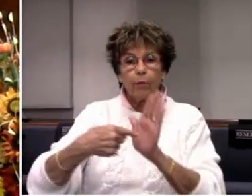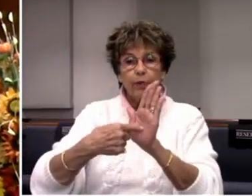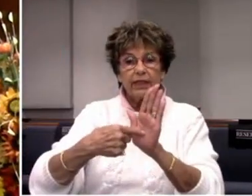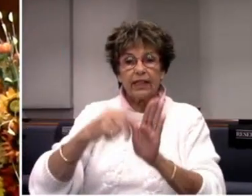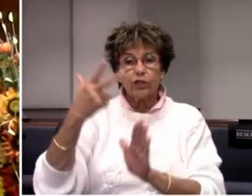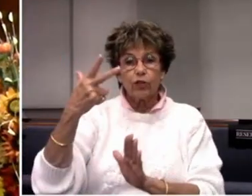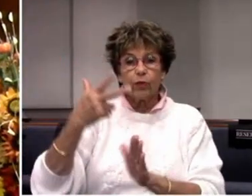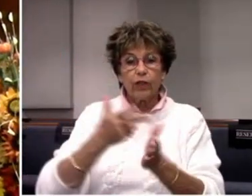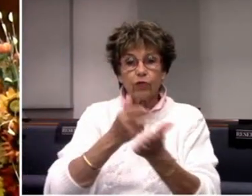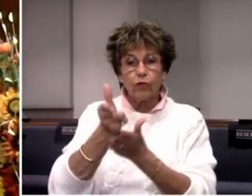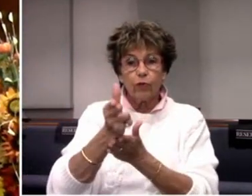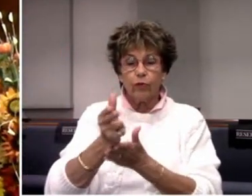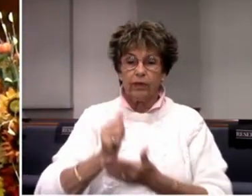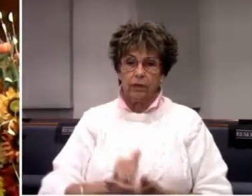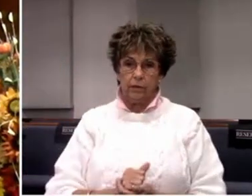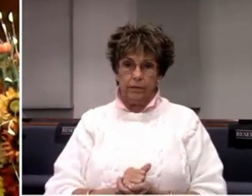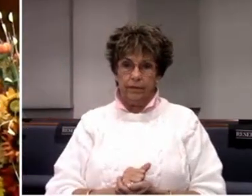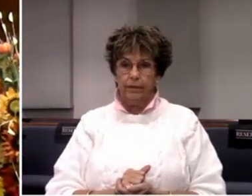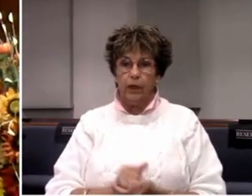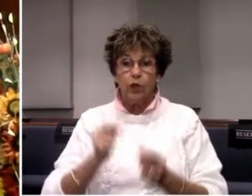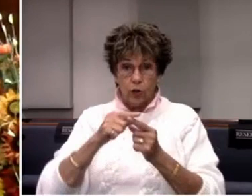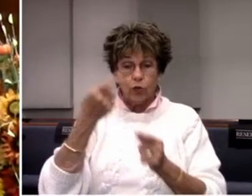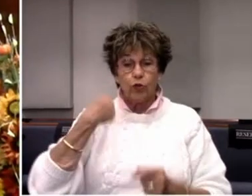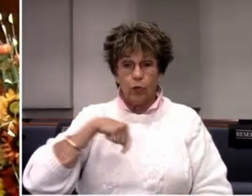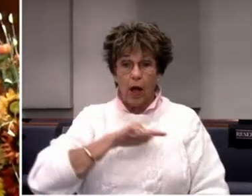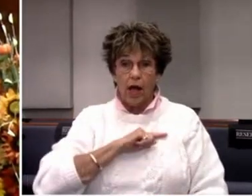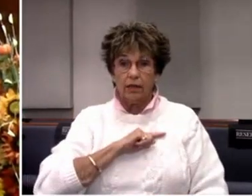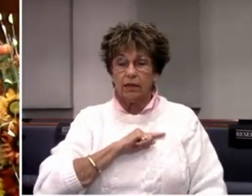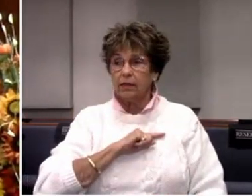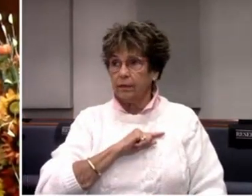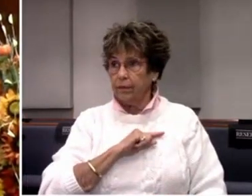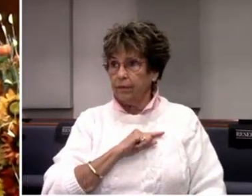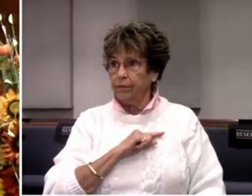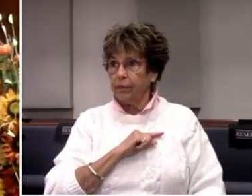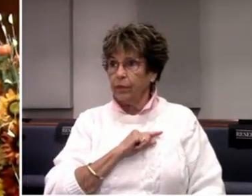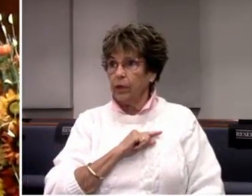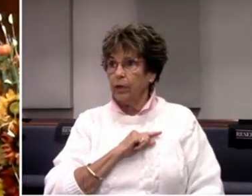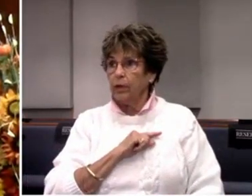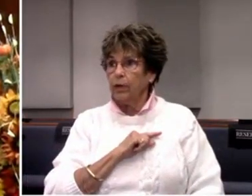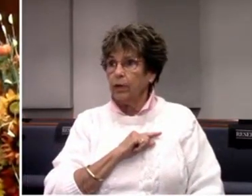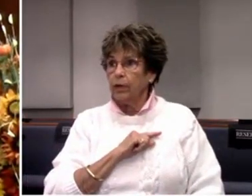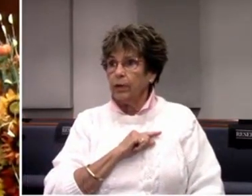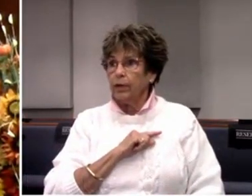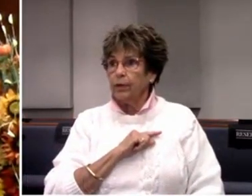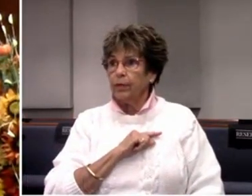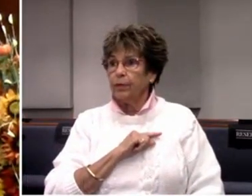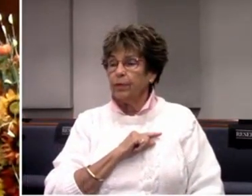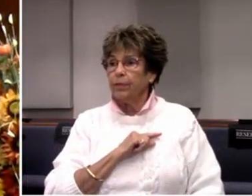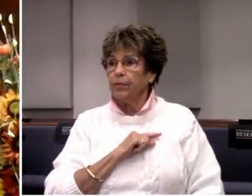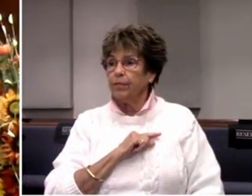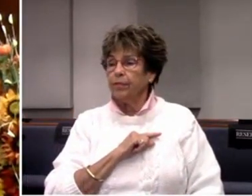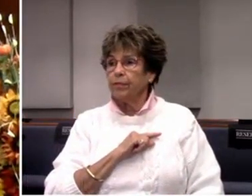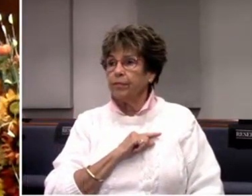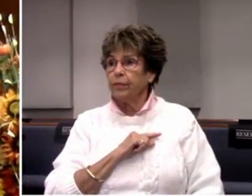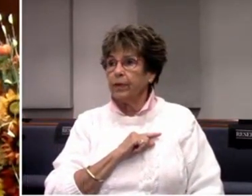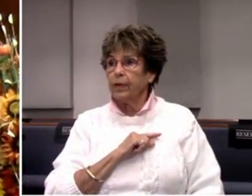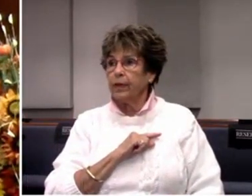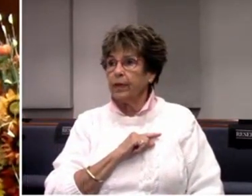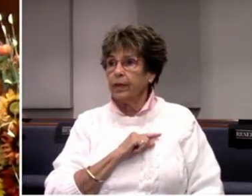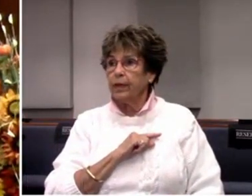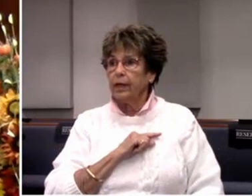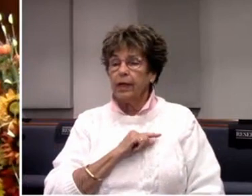without apology, without hesitation, and with tremendous expectation. And